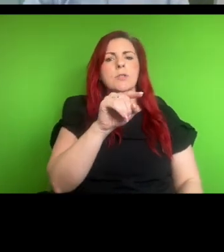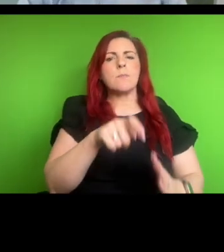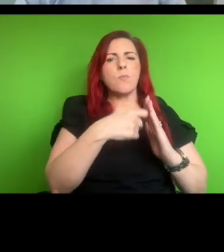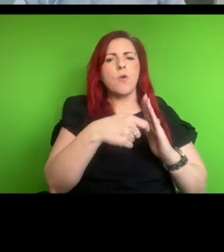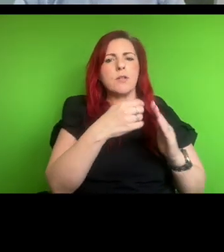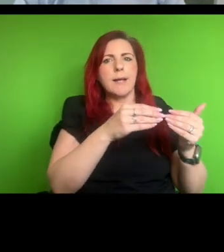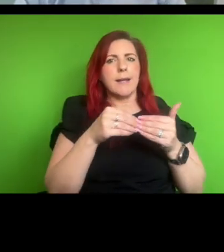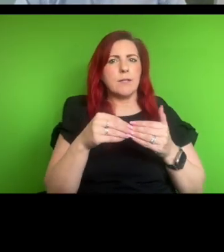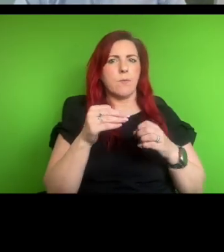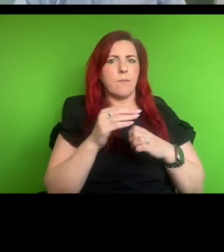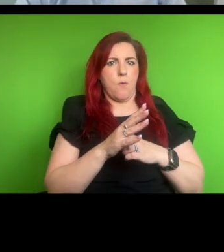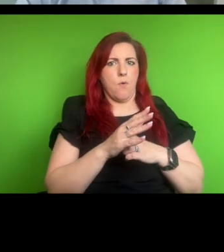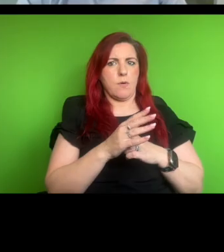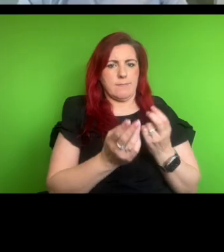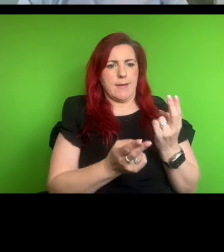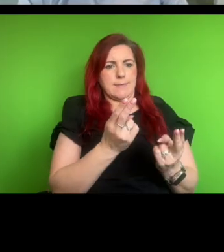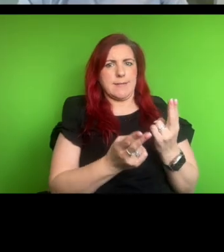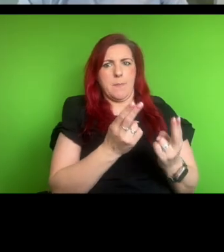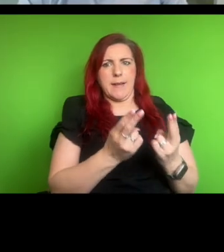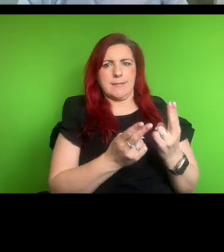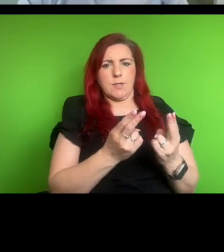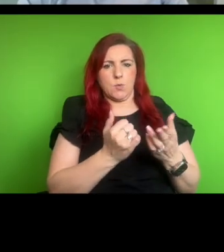accessibility to support services standards.